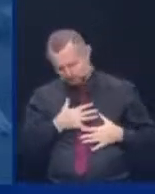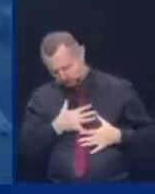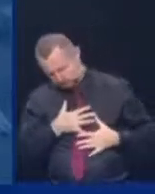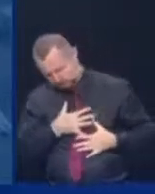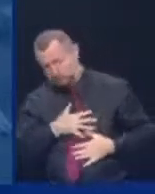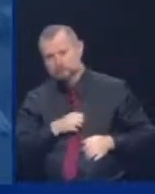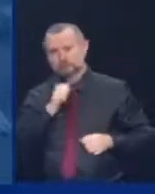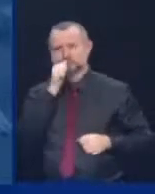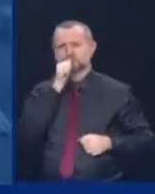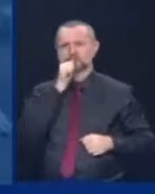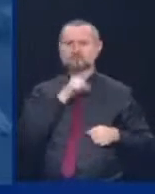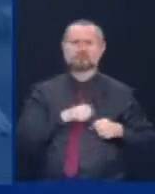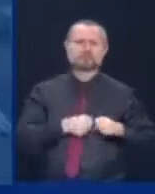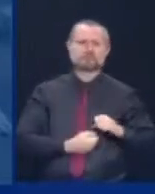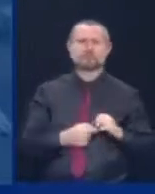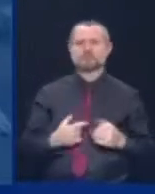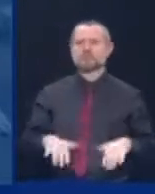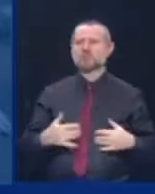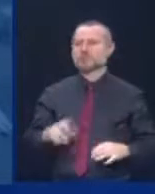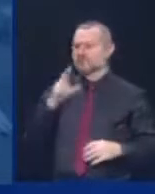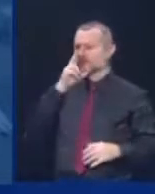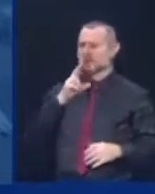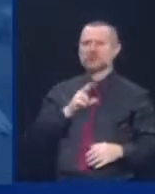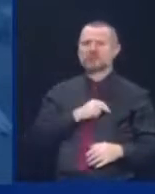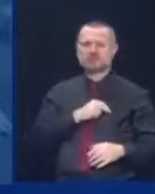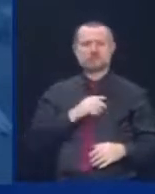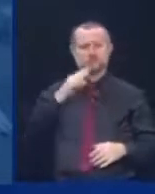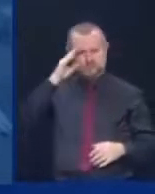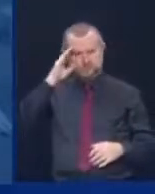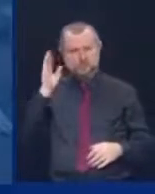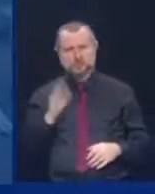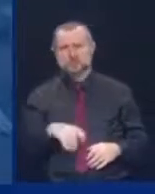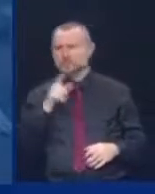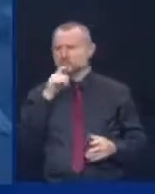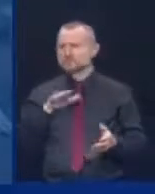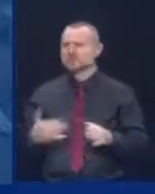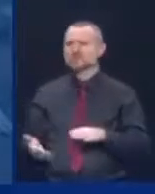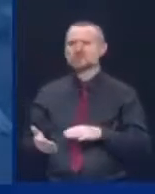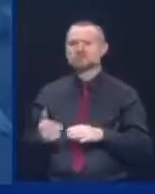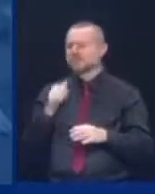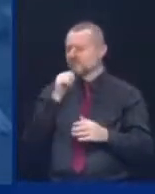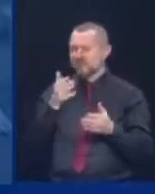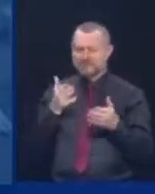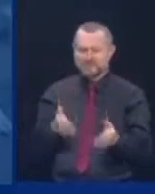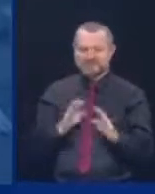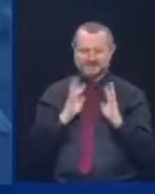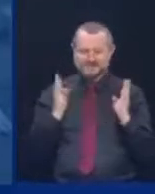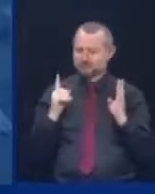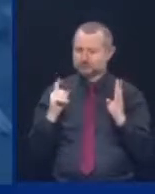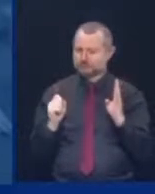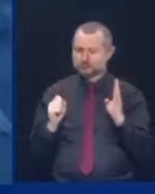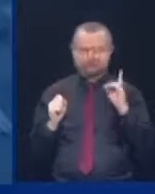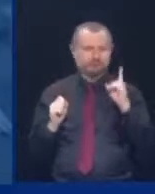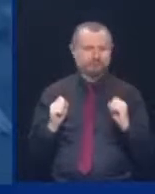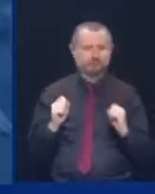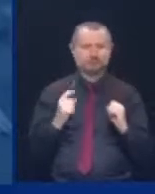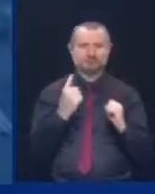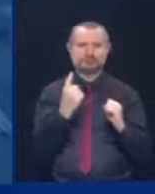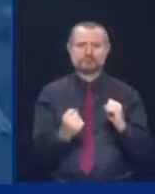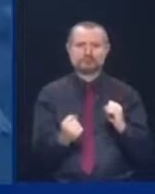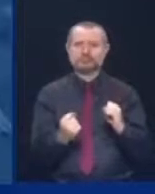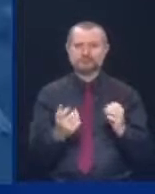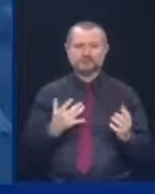Thanksgiving know the person who's not there? Because thousands and thousands of